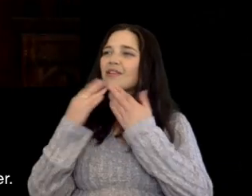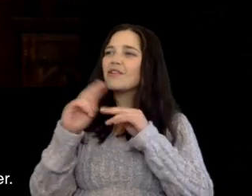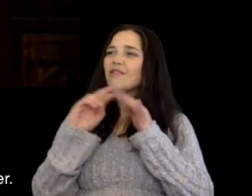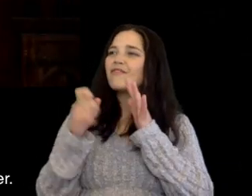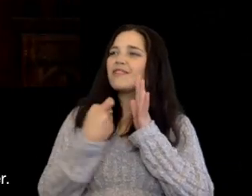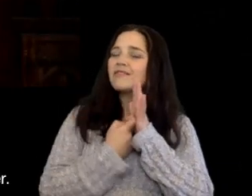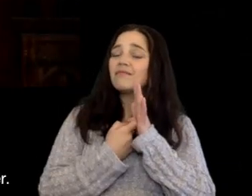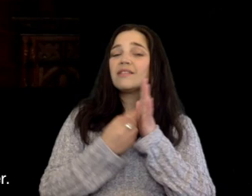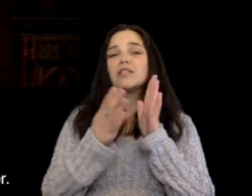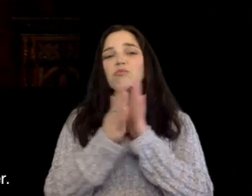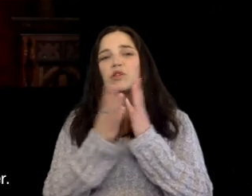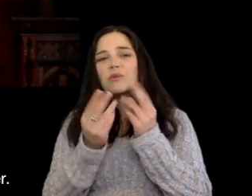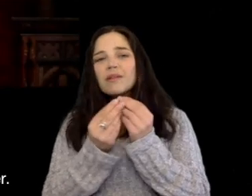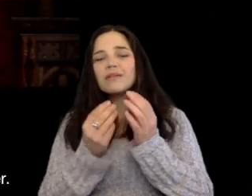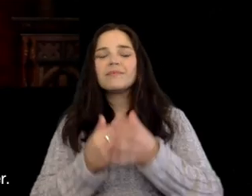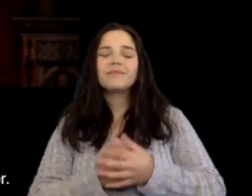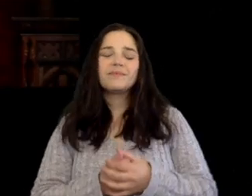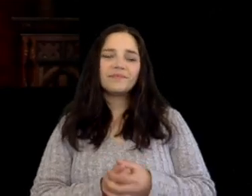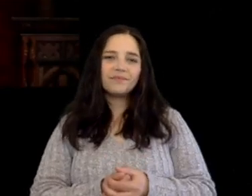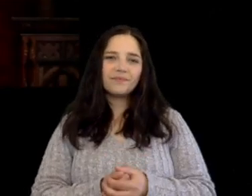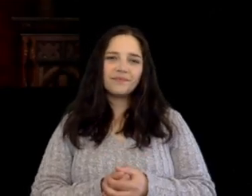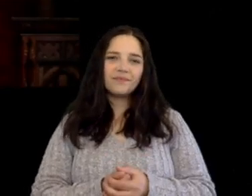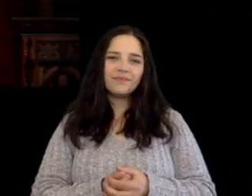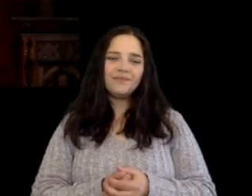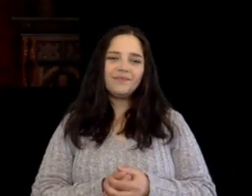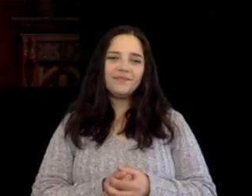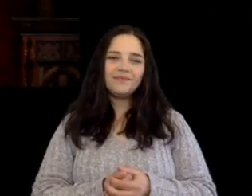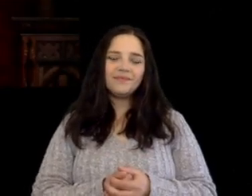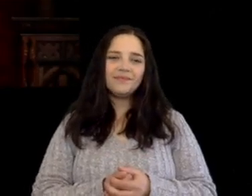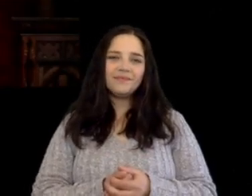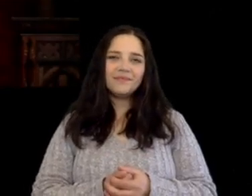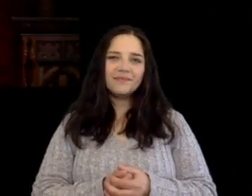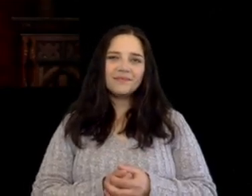Thank you, Fraser. Let's pray together.